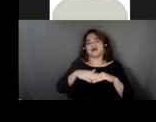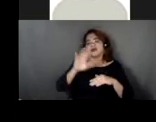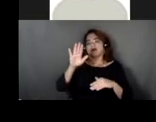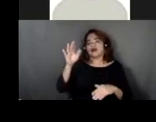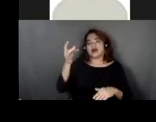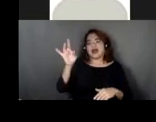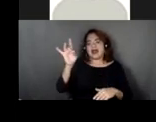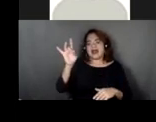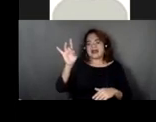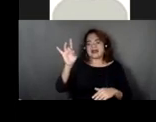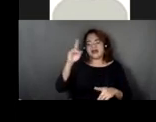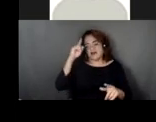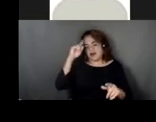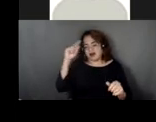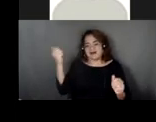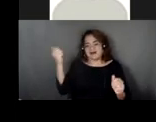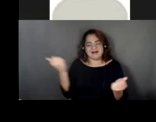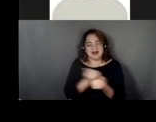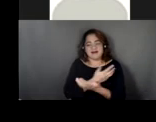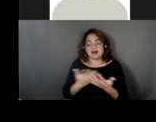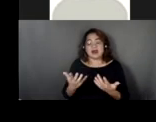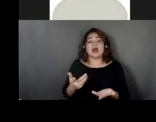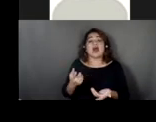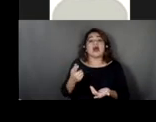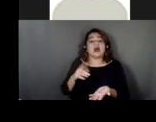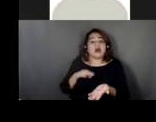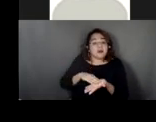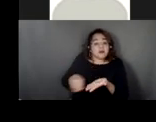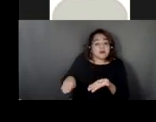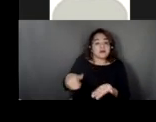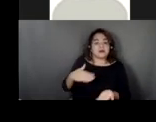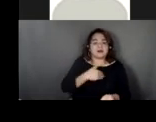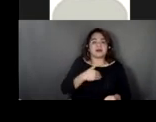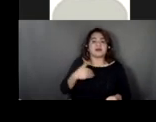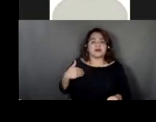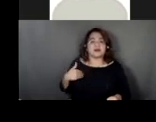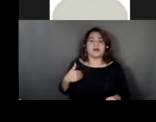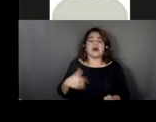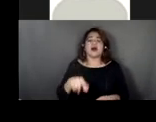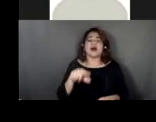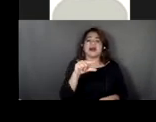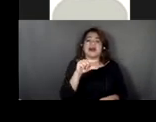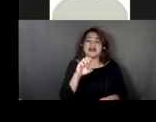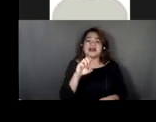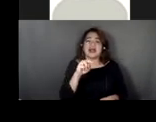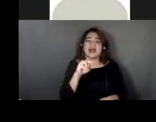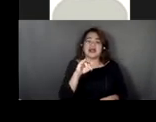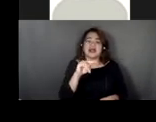surgery. And so we have not navigated trying to get coverage for genital reconstruction for a minor.